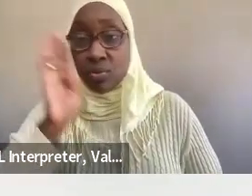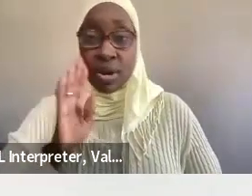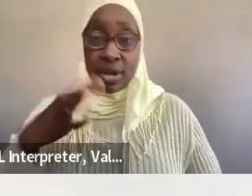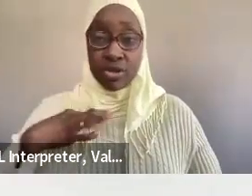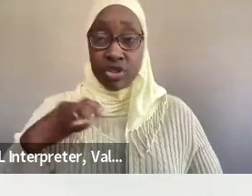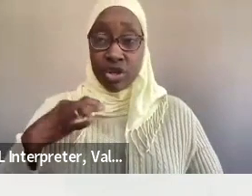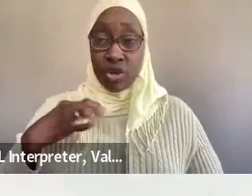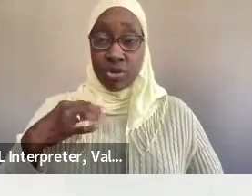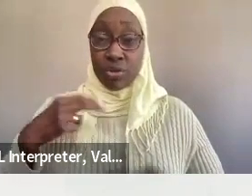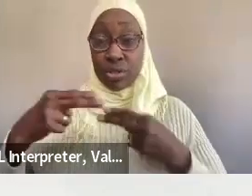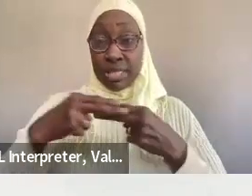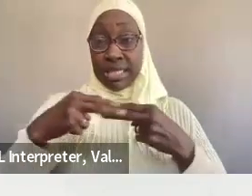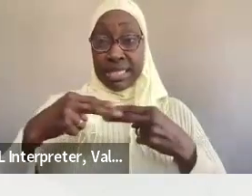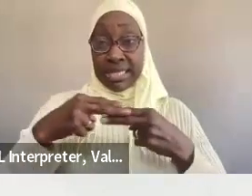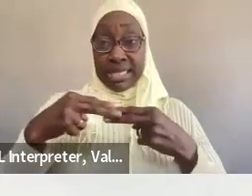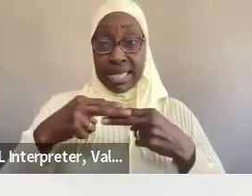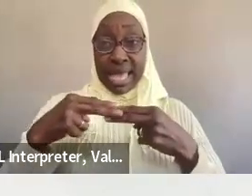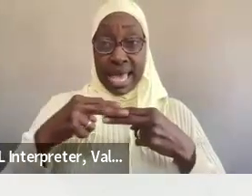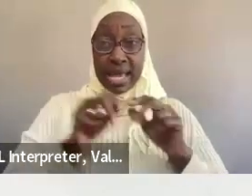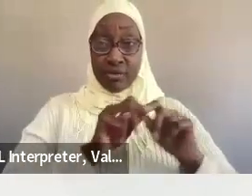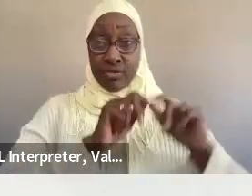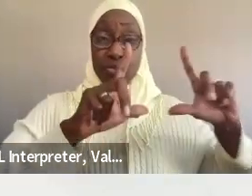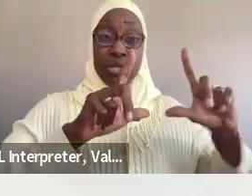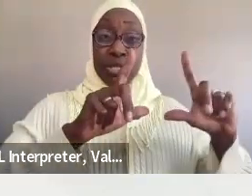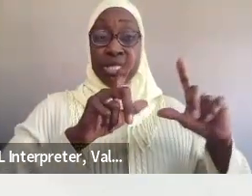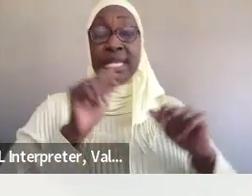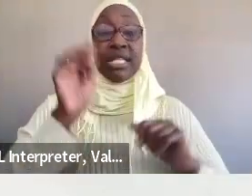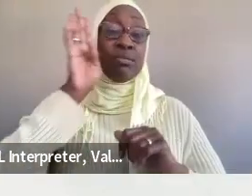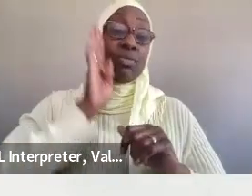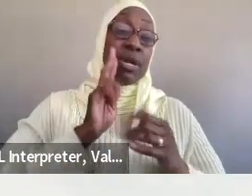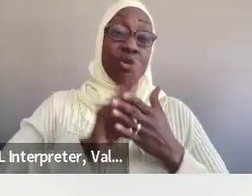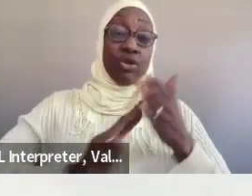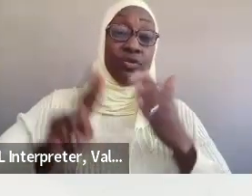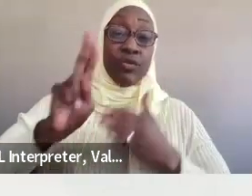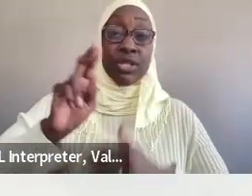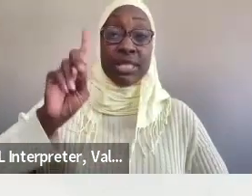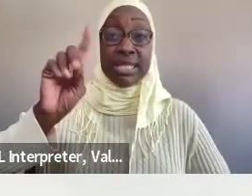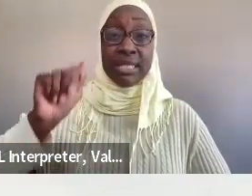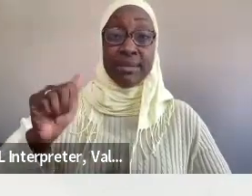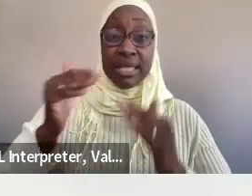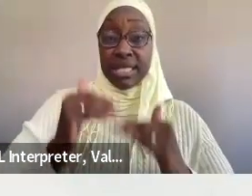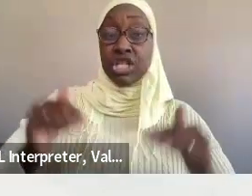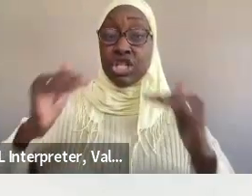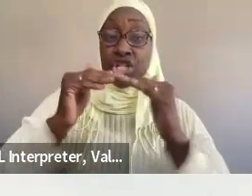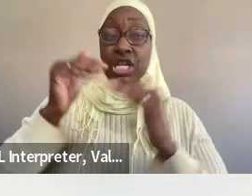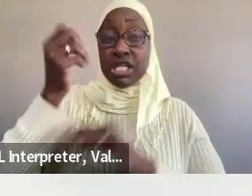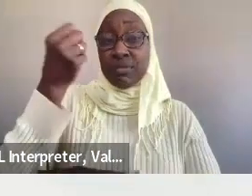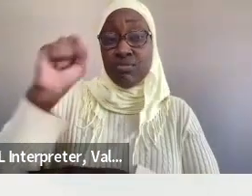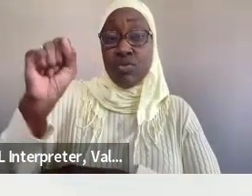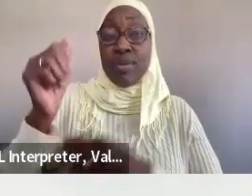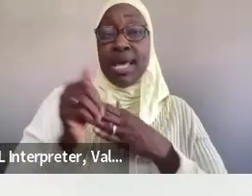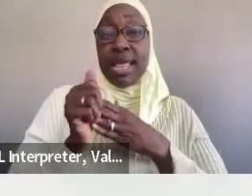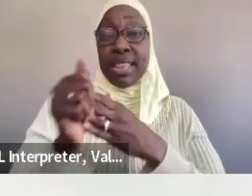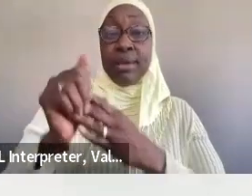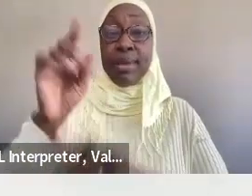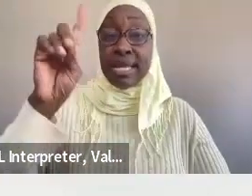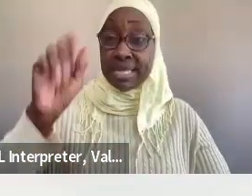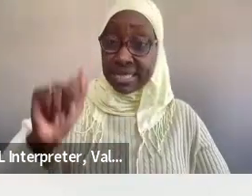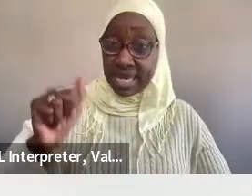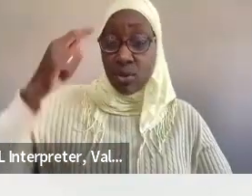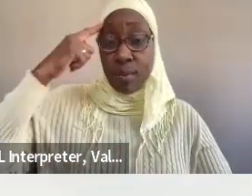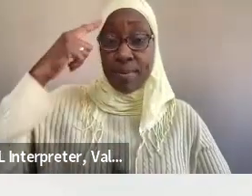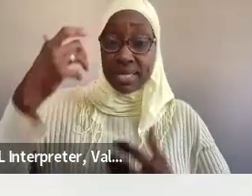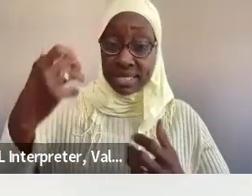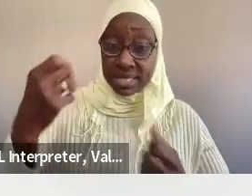University's Disability Justice Movement. We're led by disabled, mentally ill, neurodivergent, and chronically ill students at Brown.